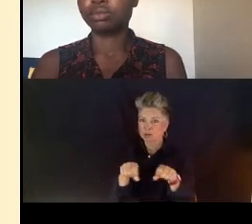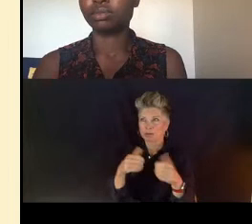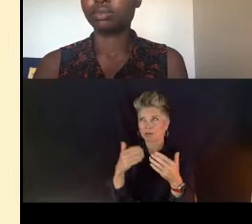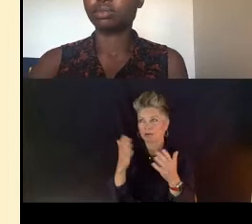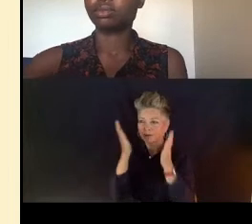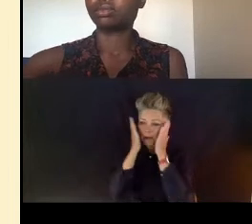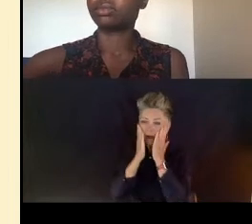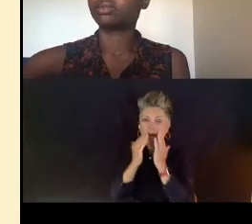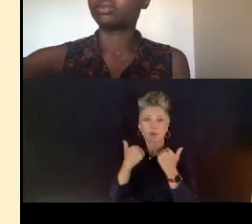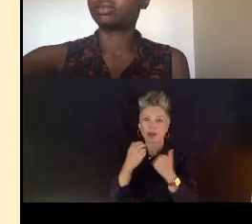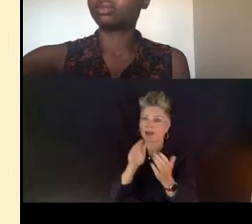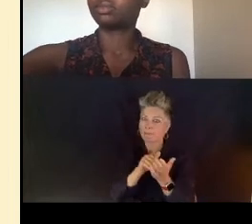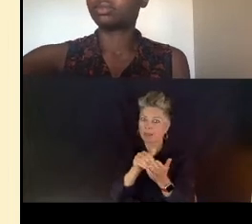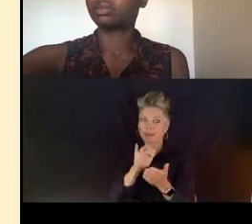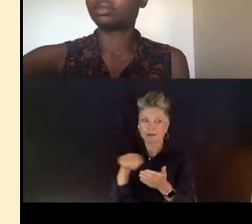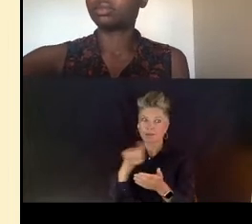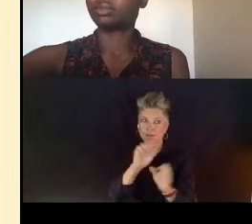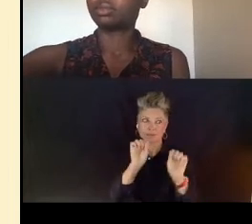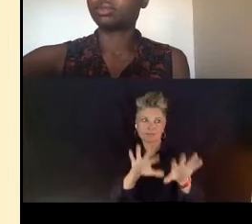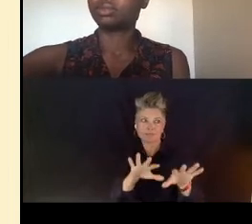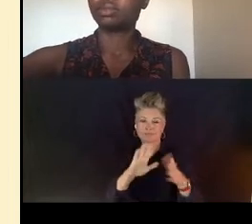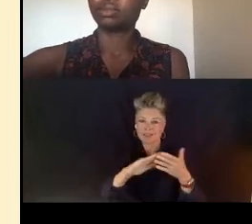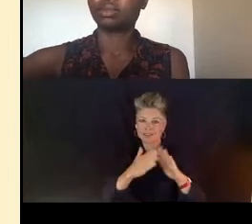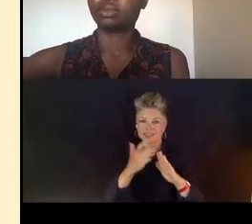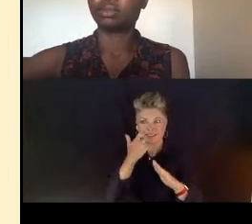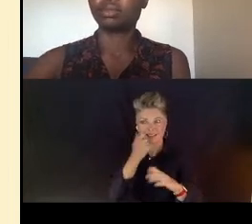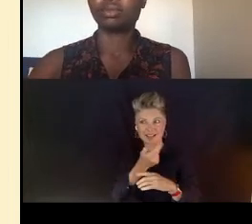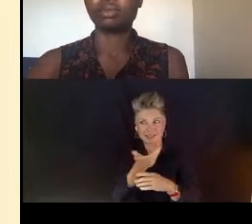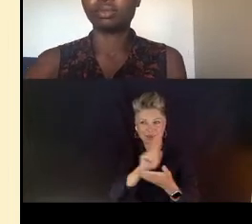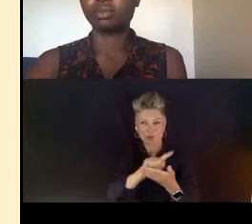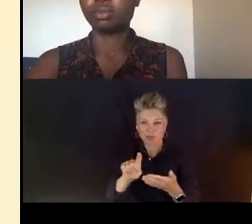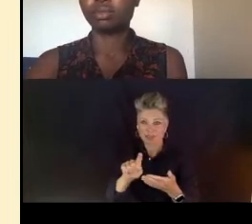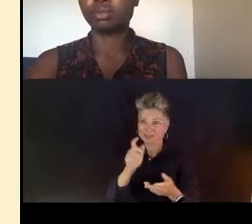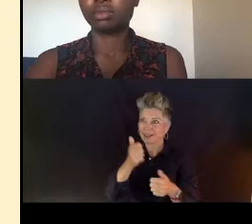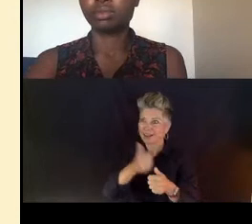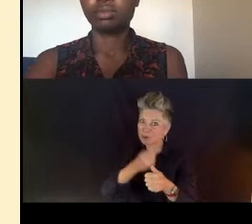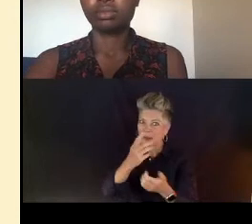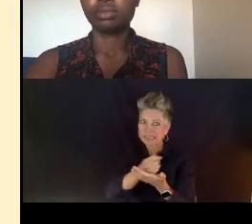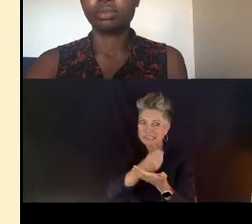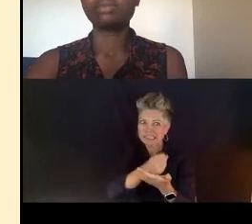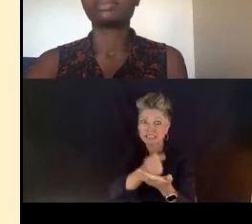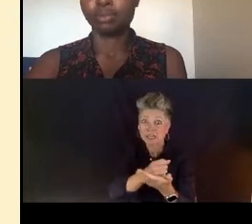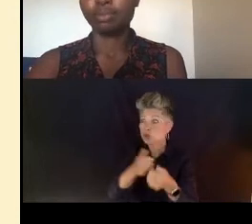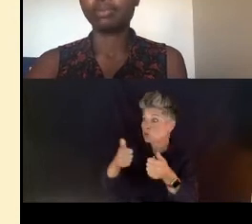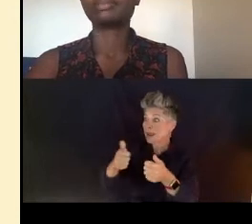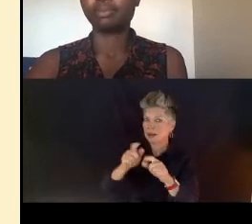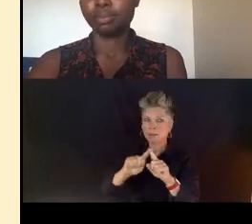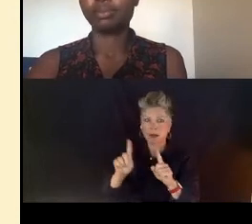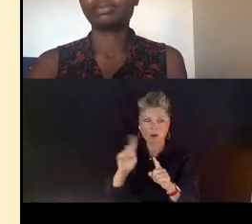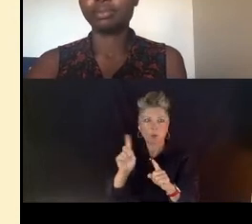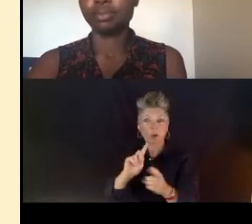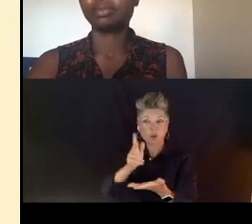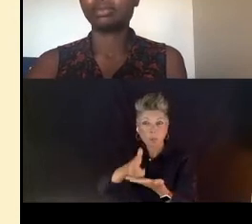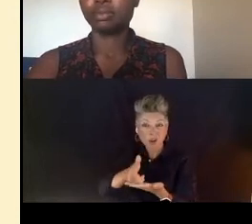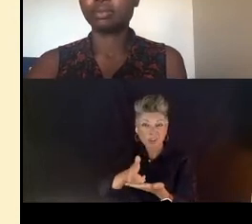weeks. Everybody's riding them. It's great to see people out enjoying the street, but where do you park them? They're sitting on the